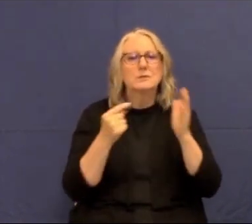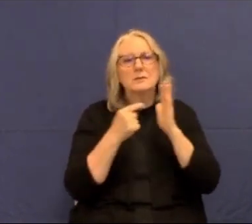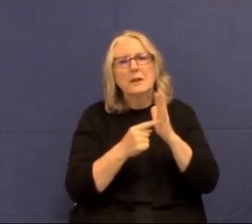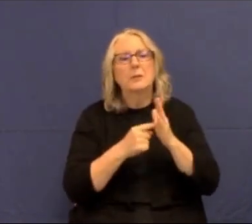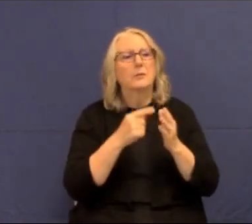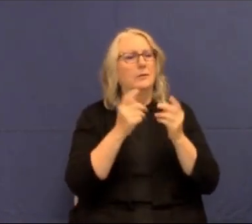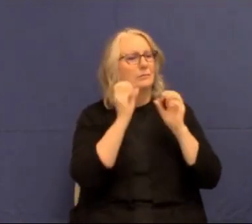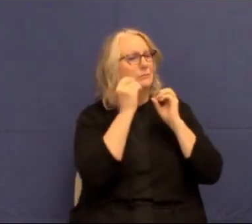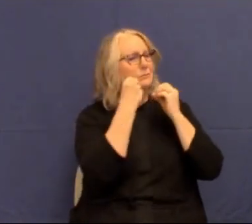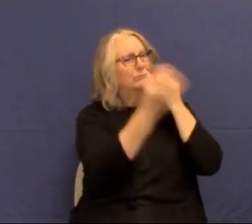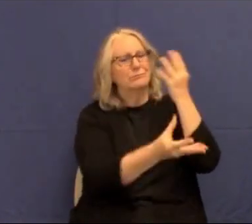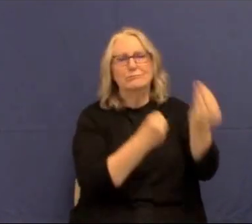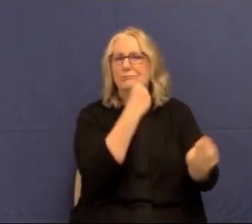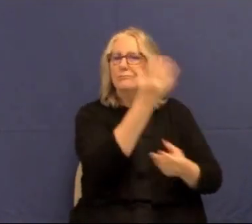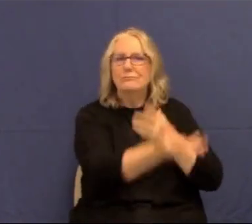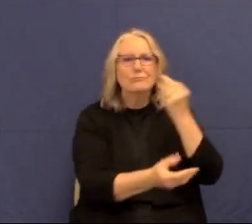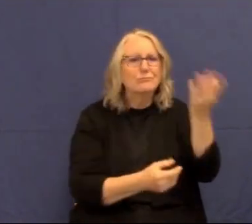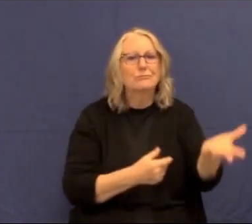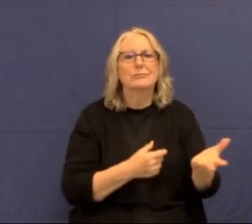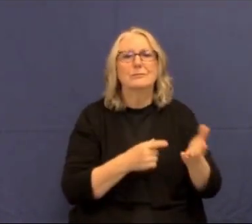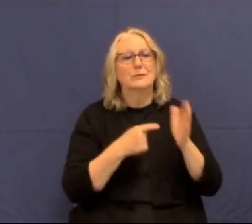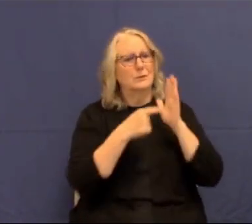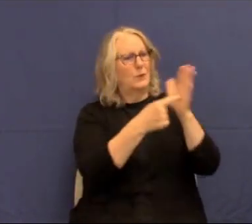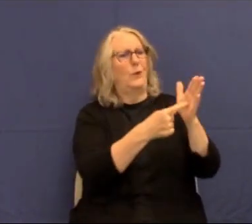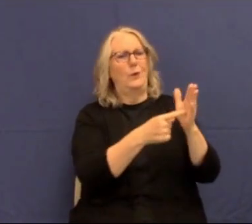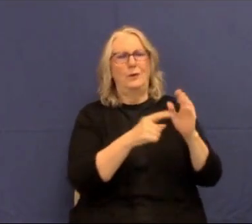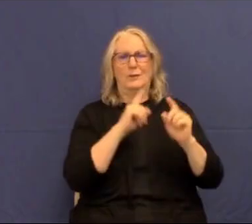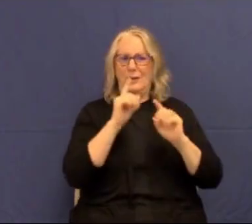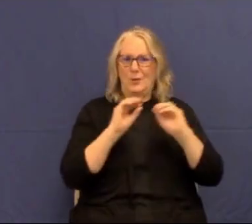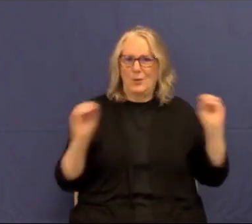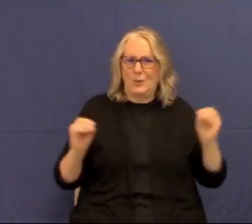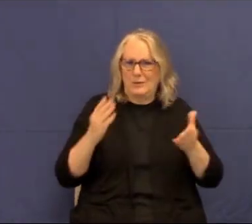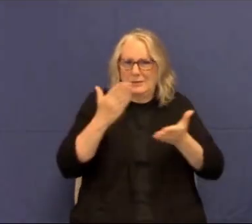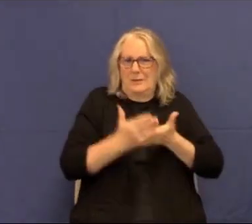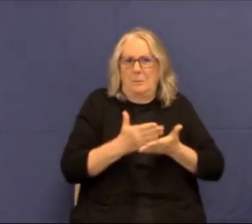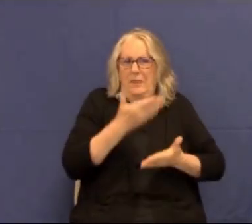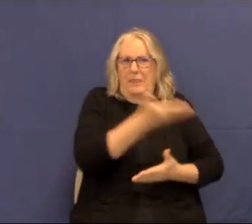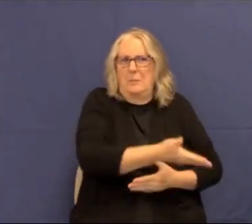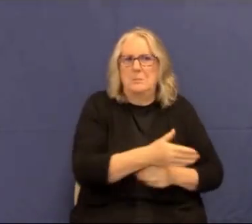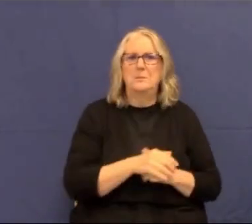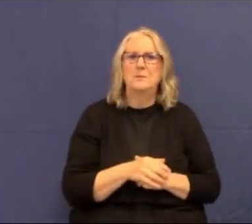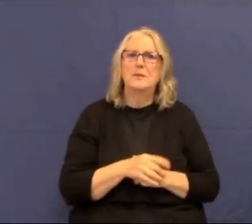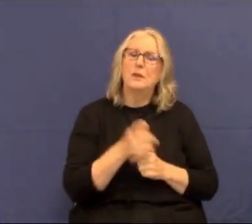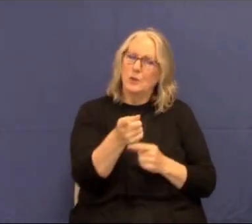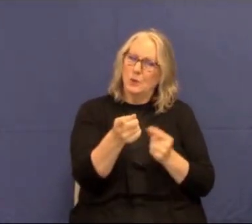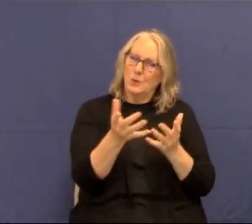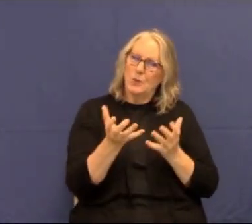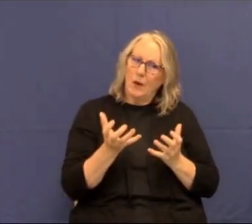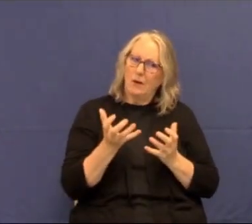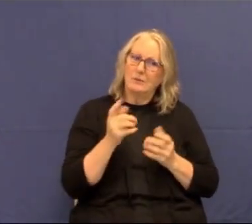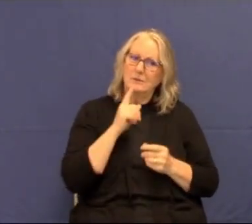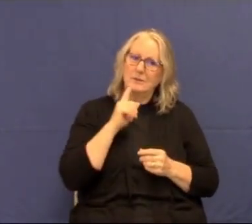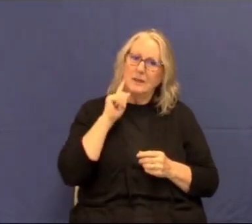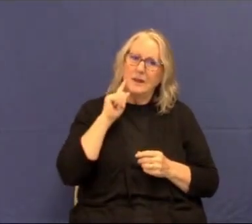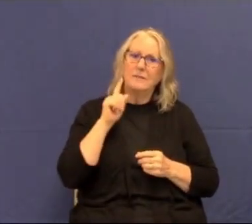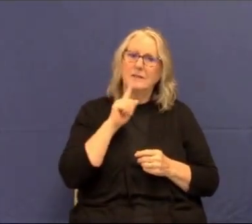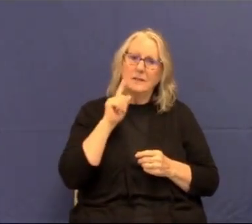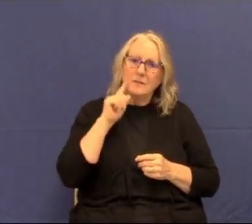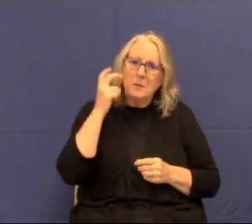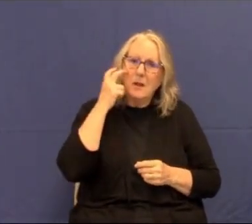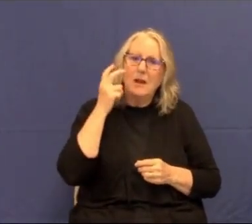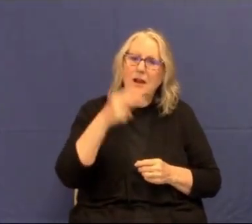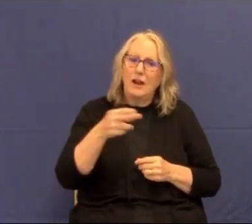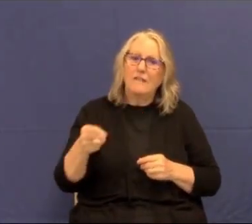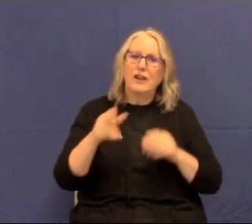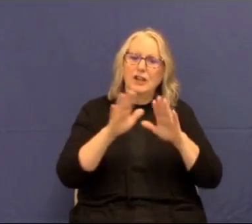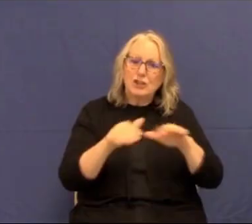and examples that they could have to show them that nothing's stopping them. So, what do you want